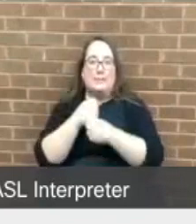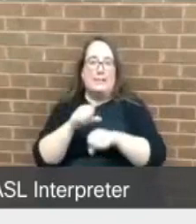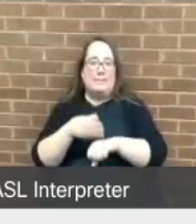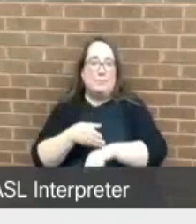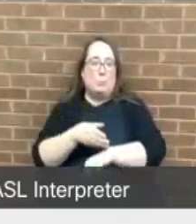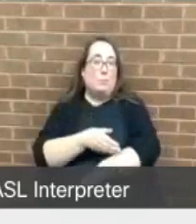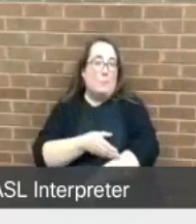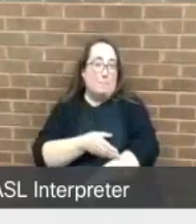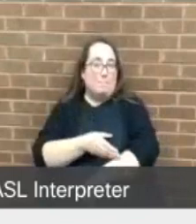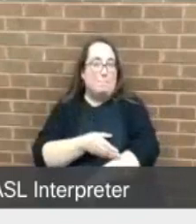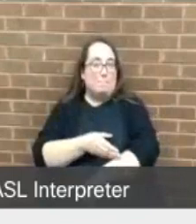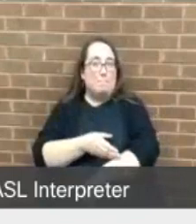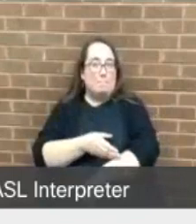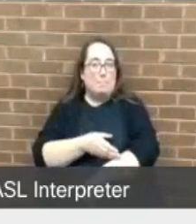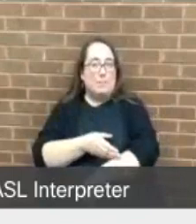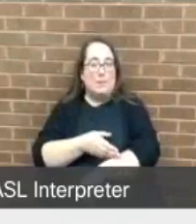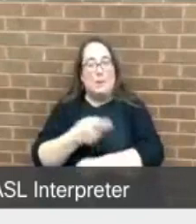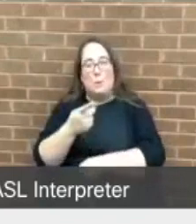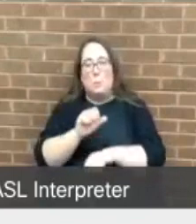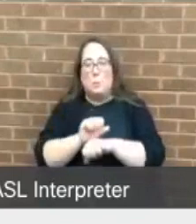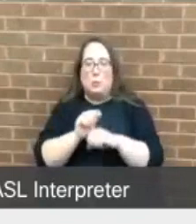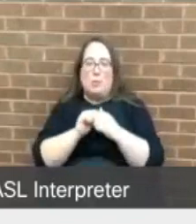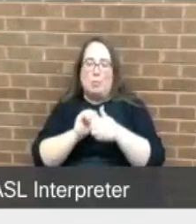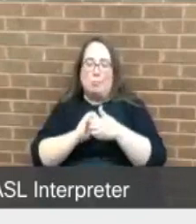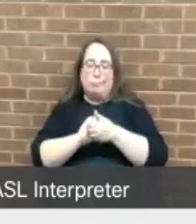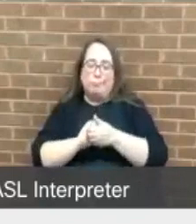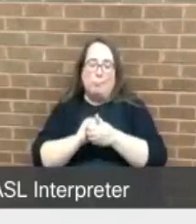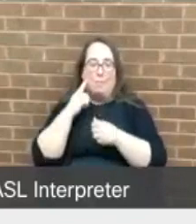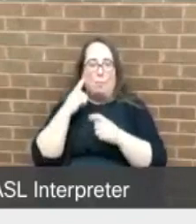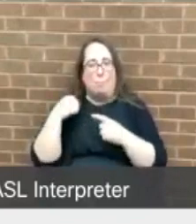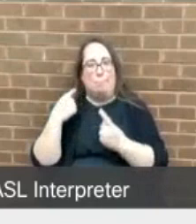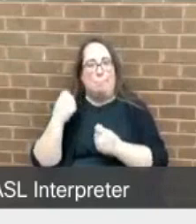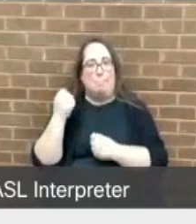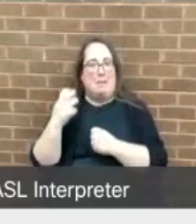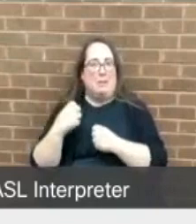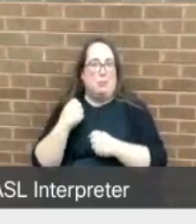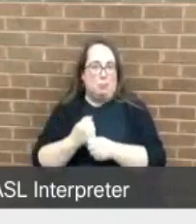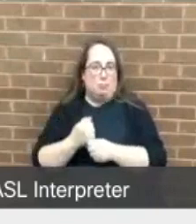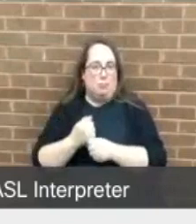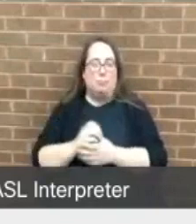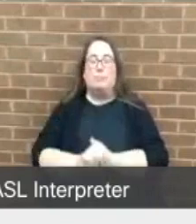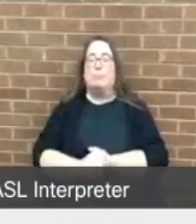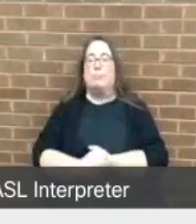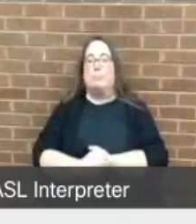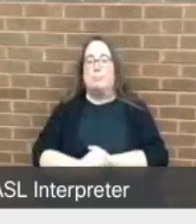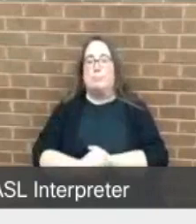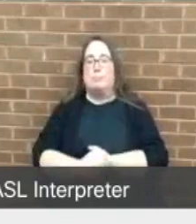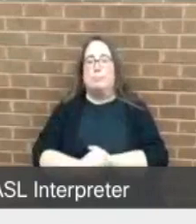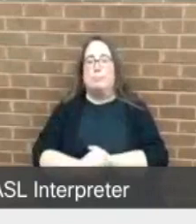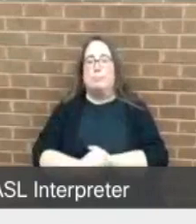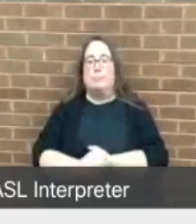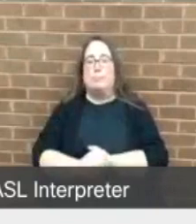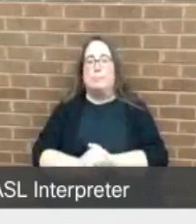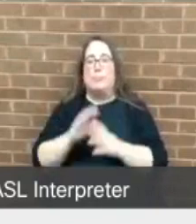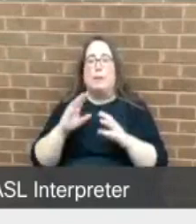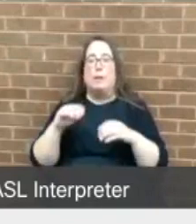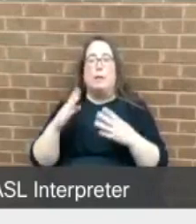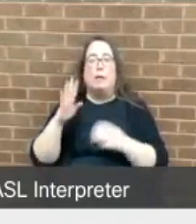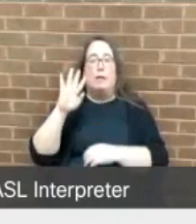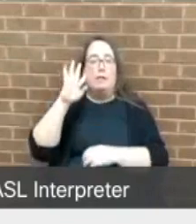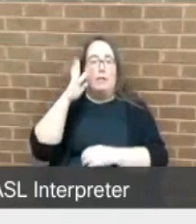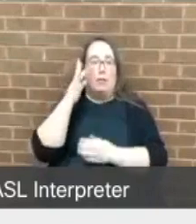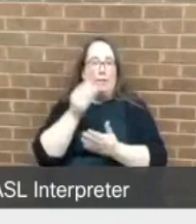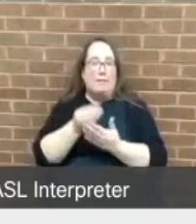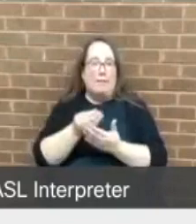improvements that we've worked together on for the past few years. The provision of the federal funding